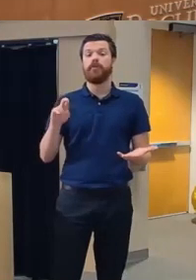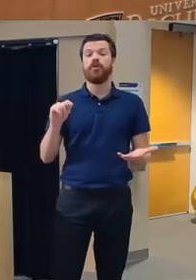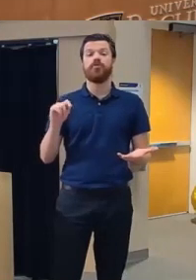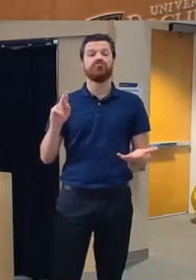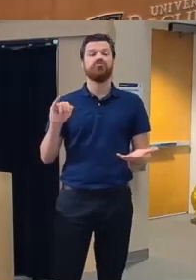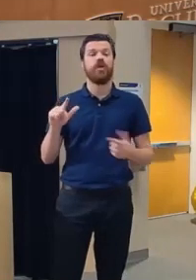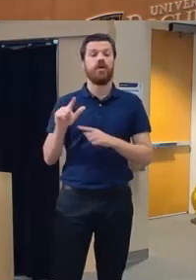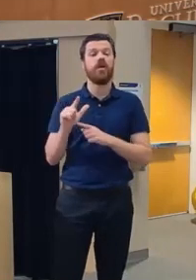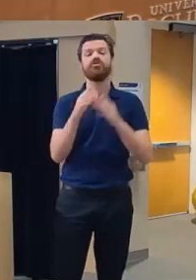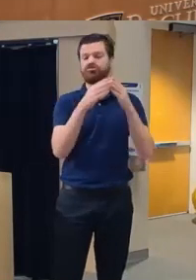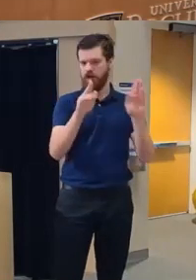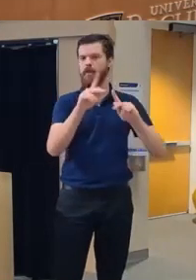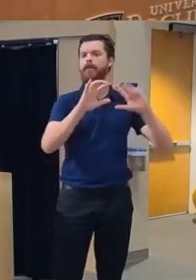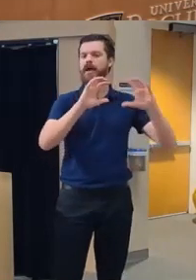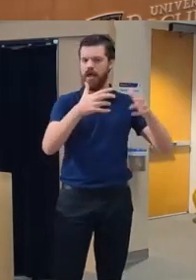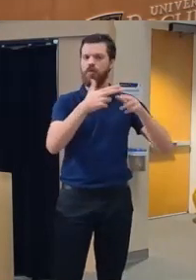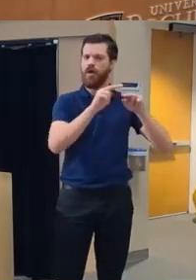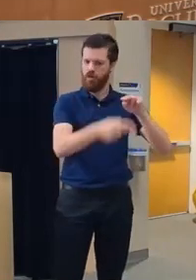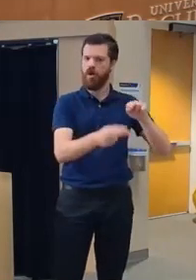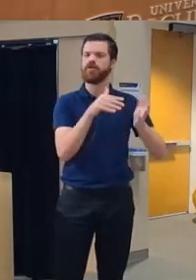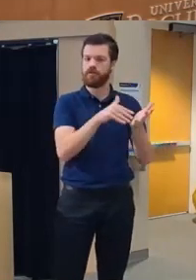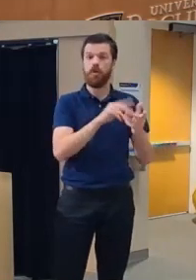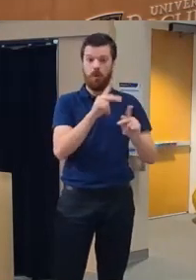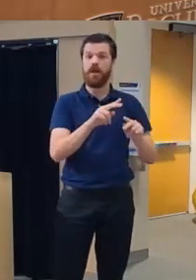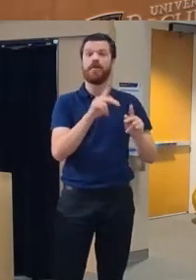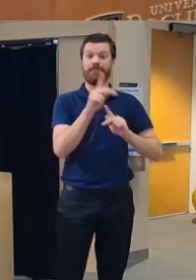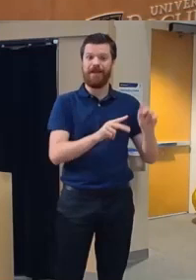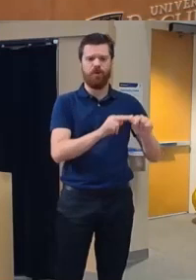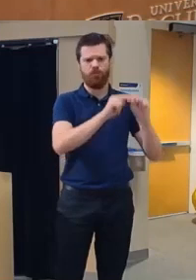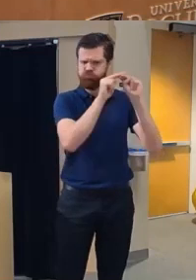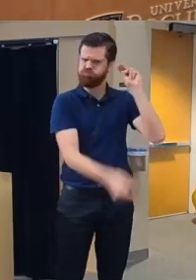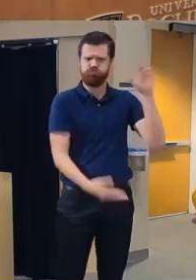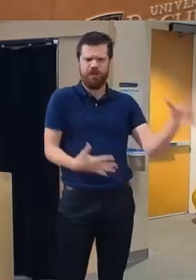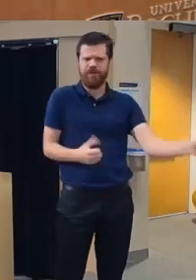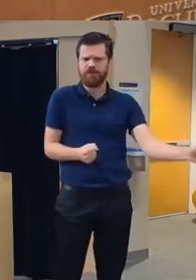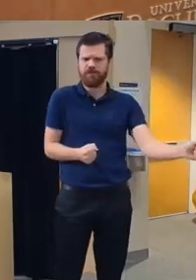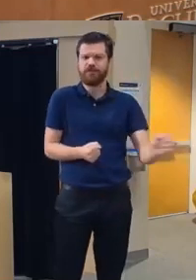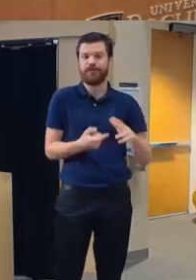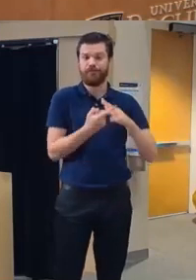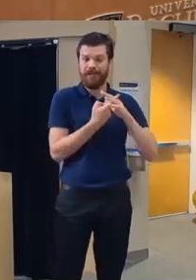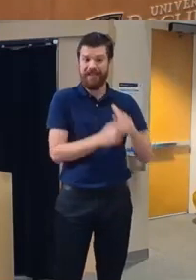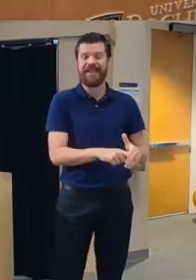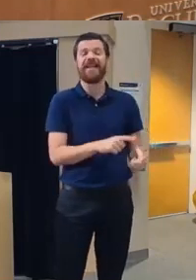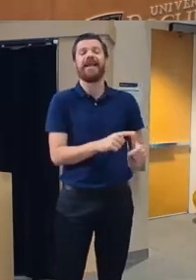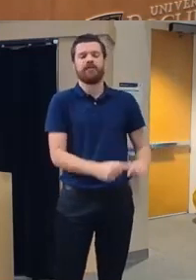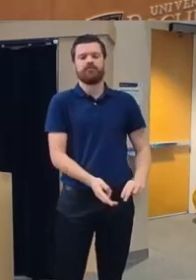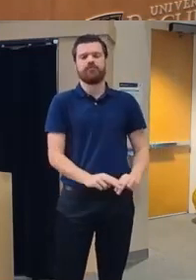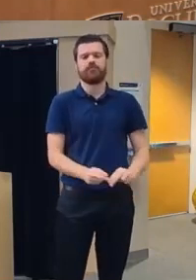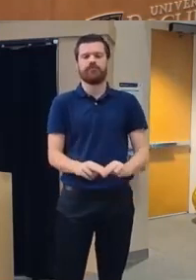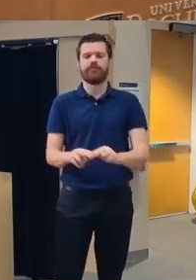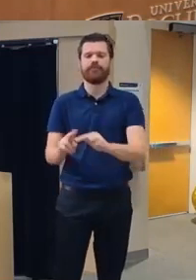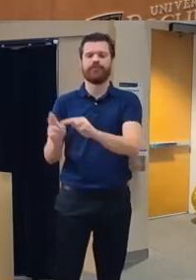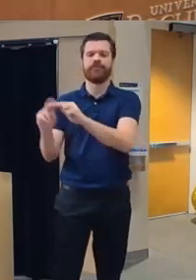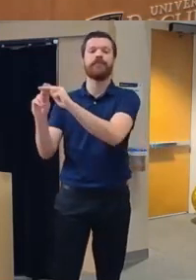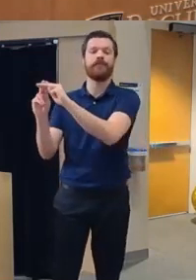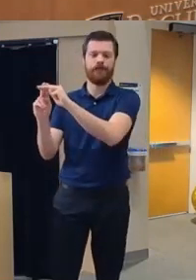an example of a general population weight loss study where people lose a lot of weight in the beginning and then they gain it back. And actually, when